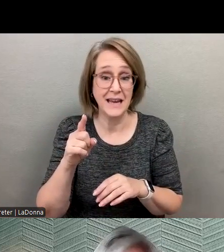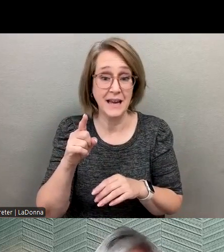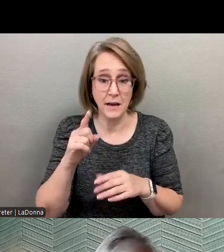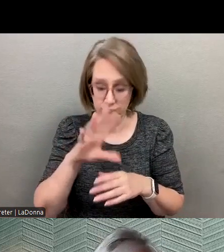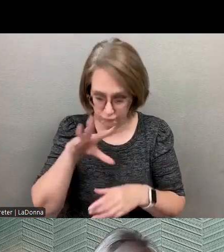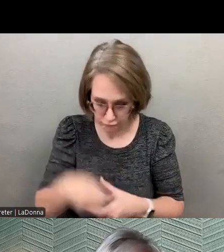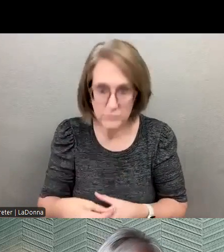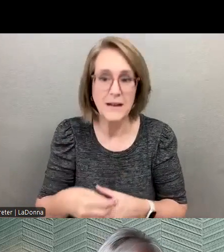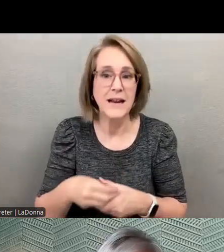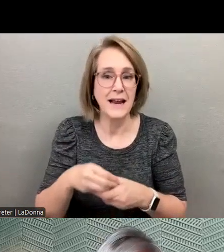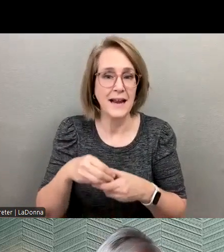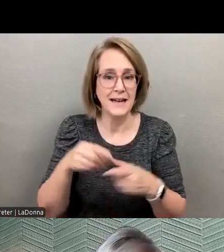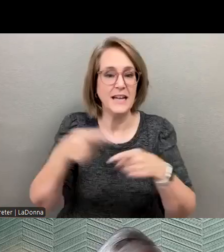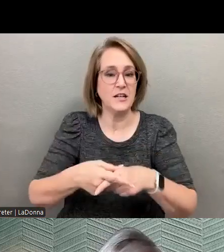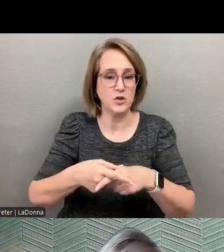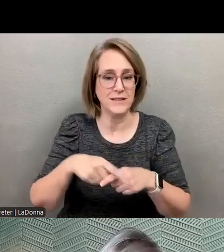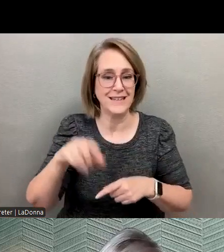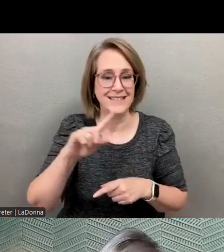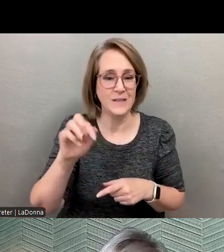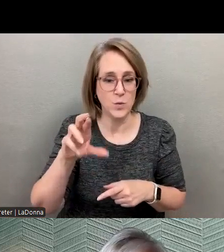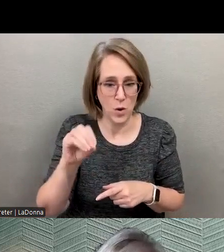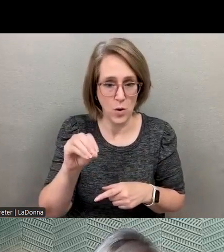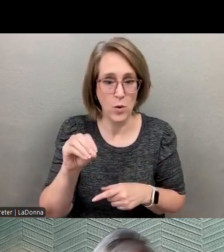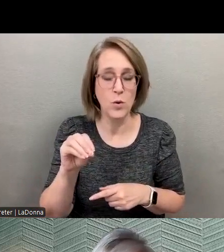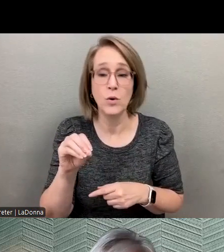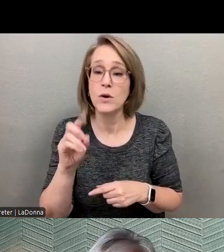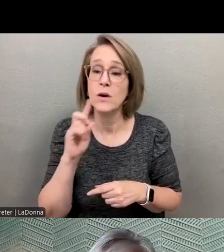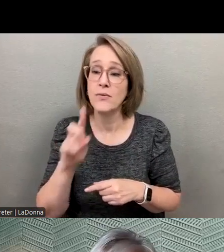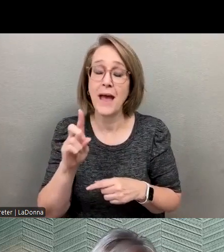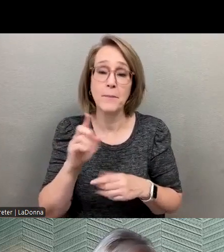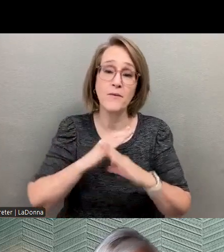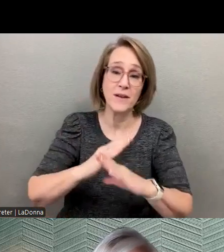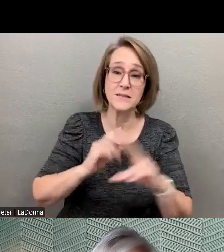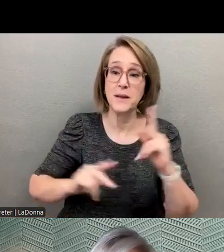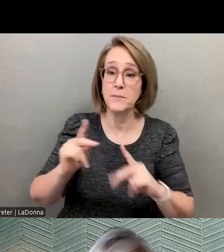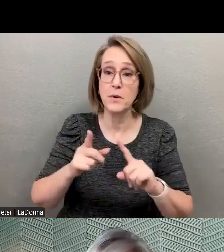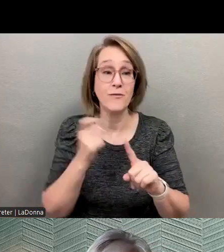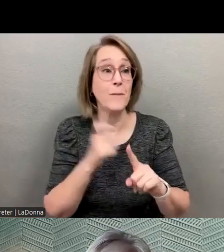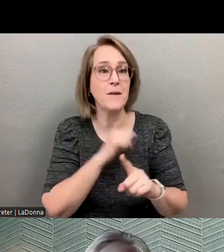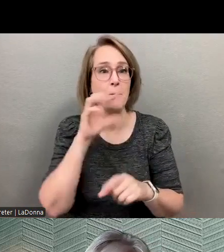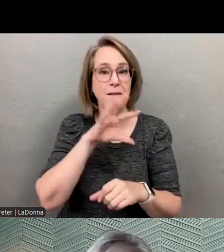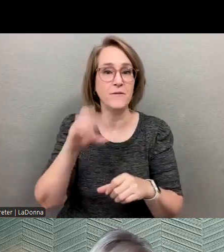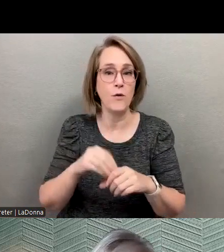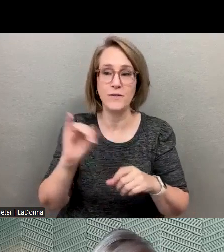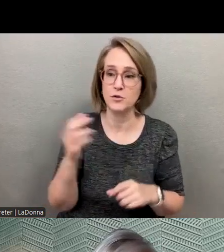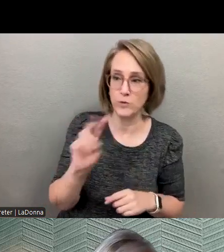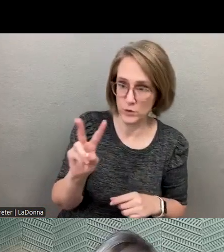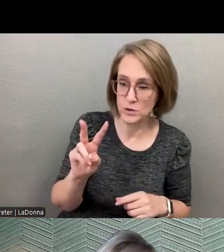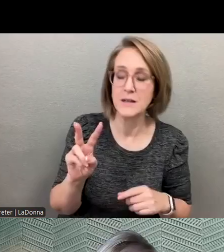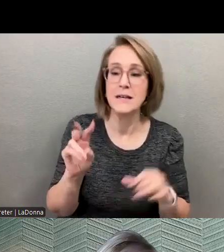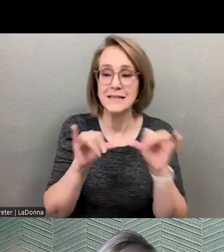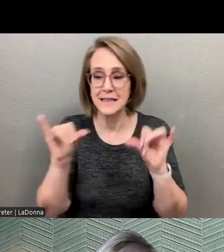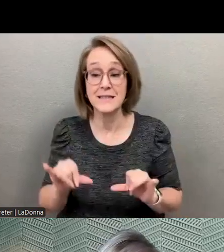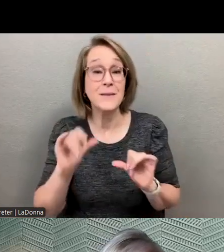that preventing people from touching into the criminal justice system by having the